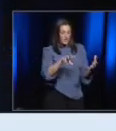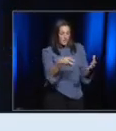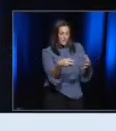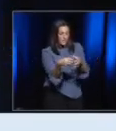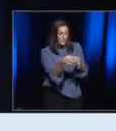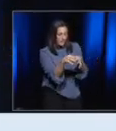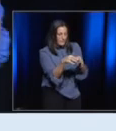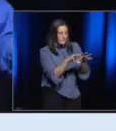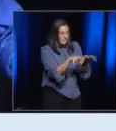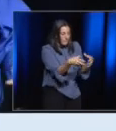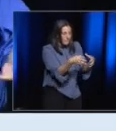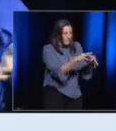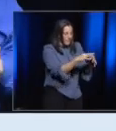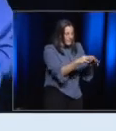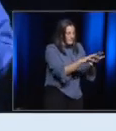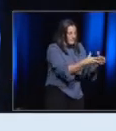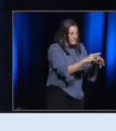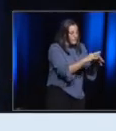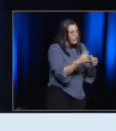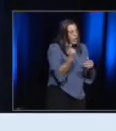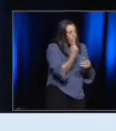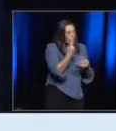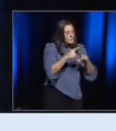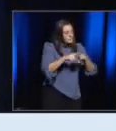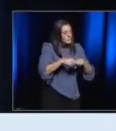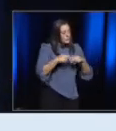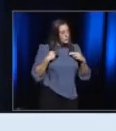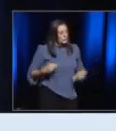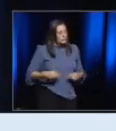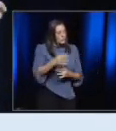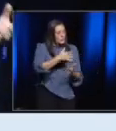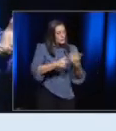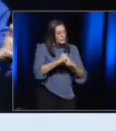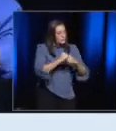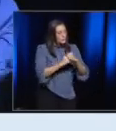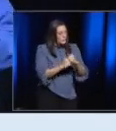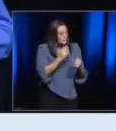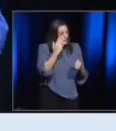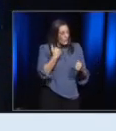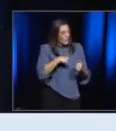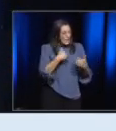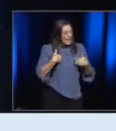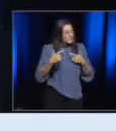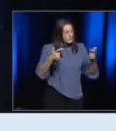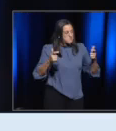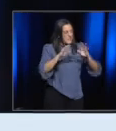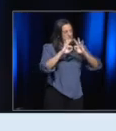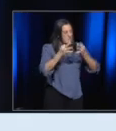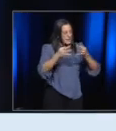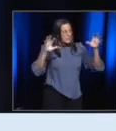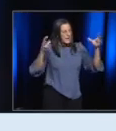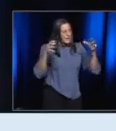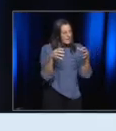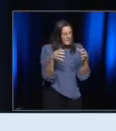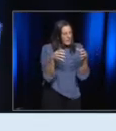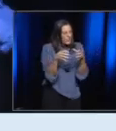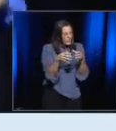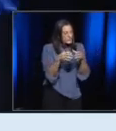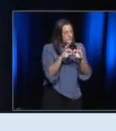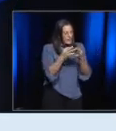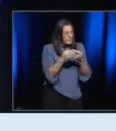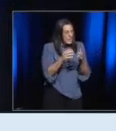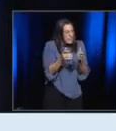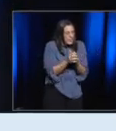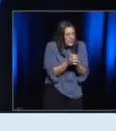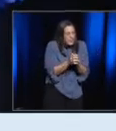had always been based on human social structure. Humans have an intergroup cooperation, and it's always been thought to relate to their pair bonds and knowing who